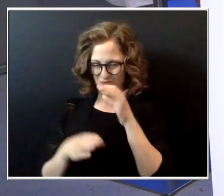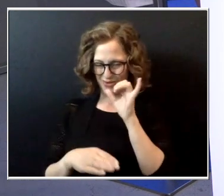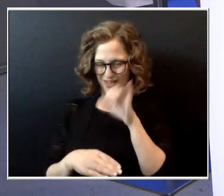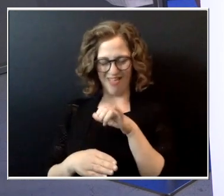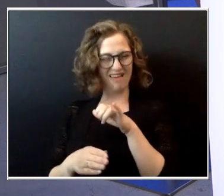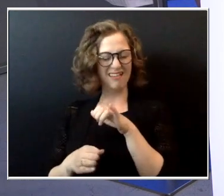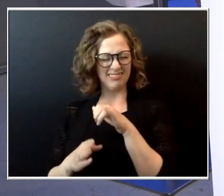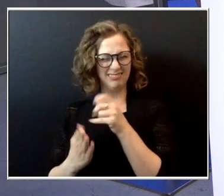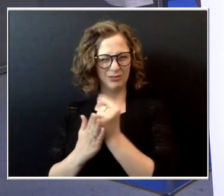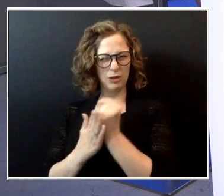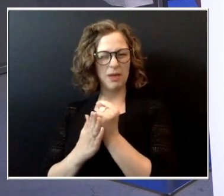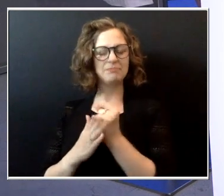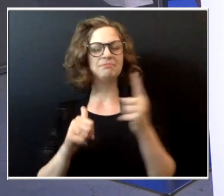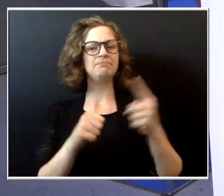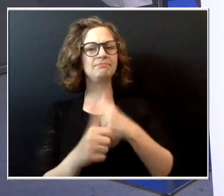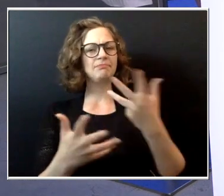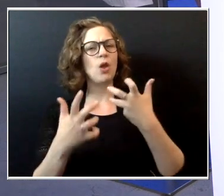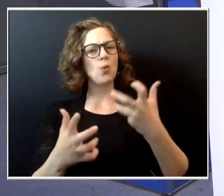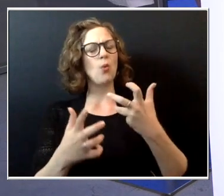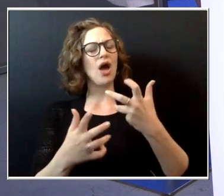is and what causes it.